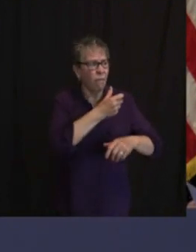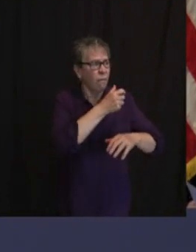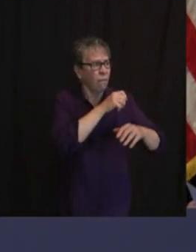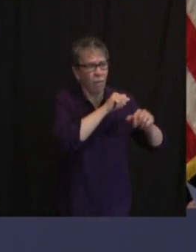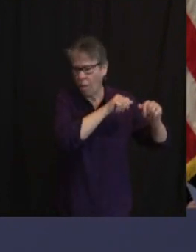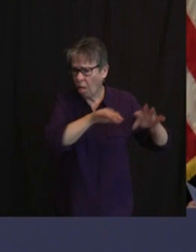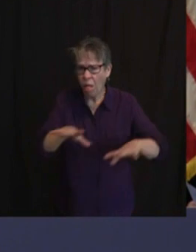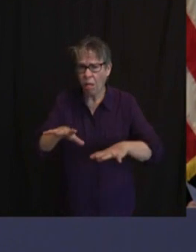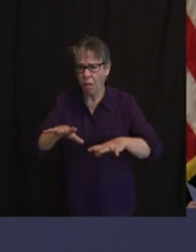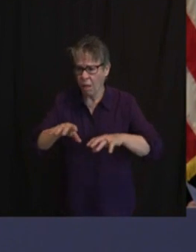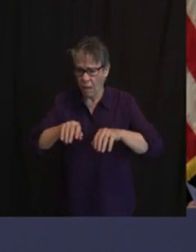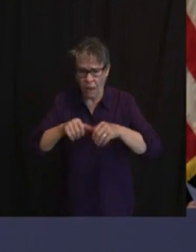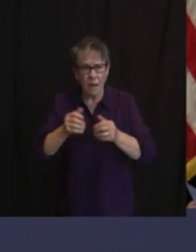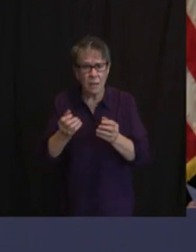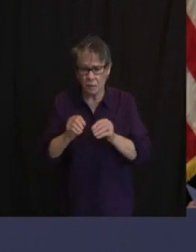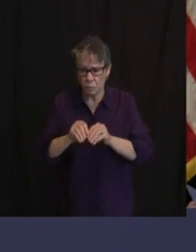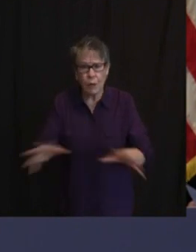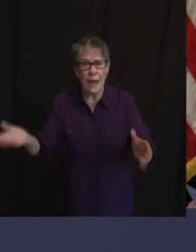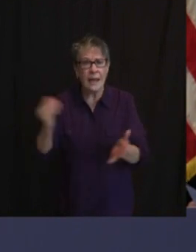Let me just bear with me 1 second here.